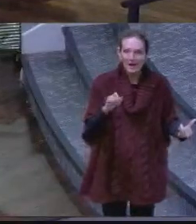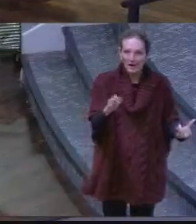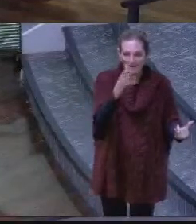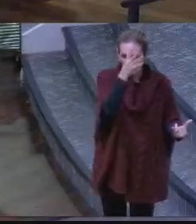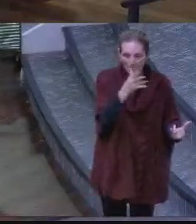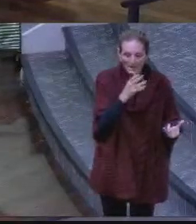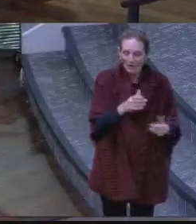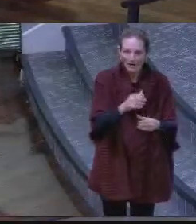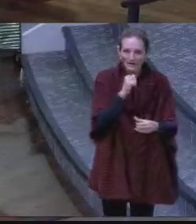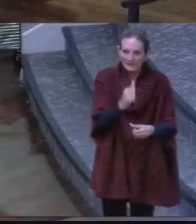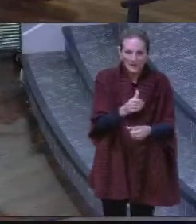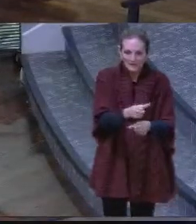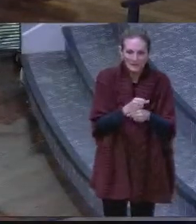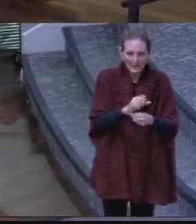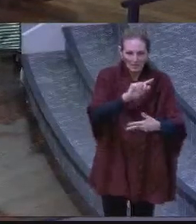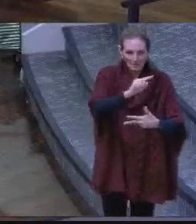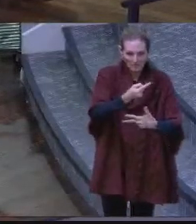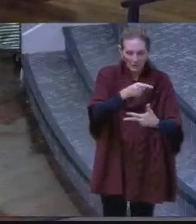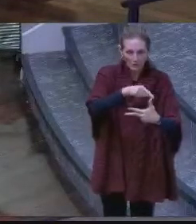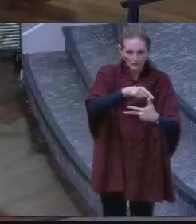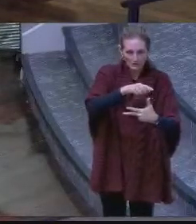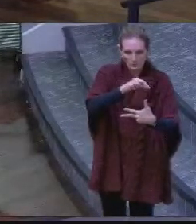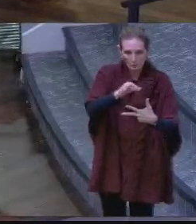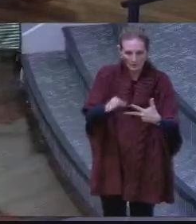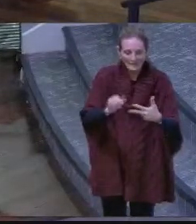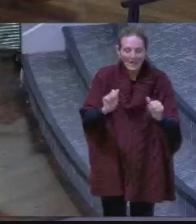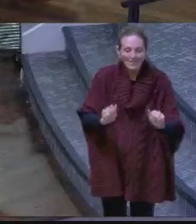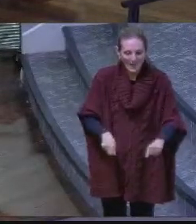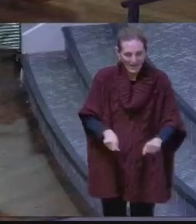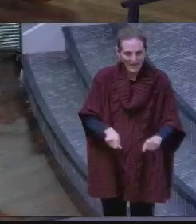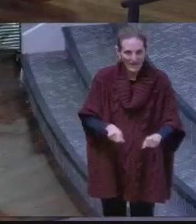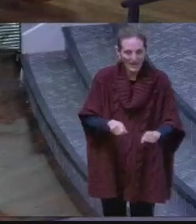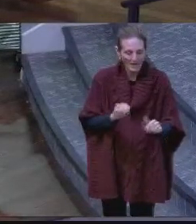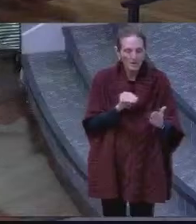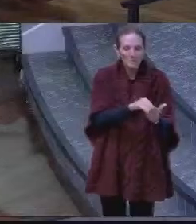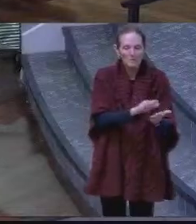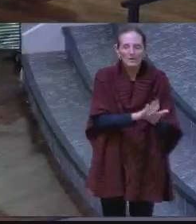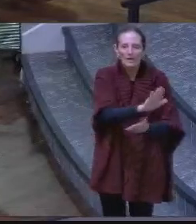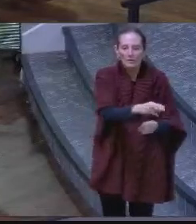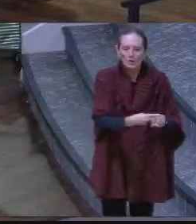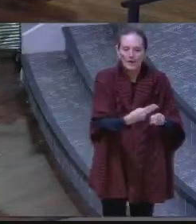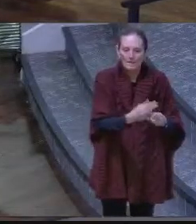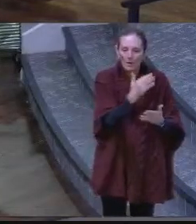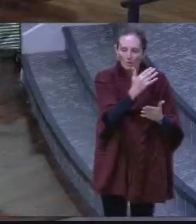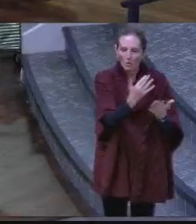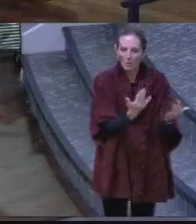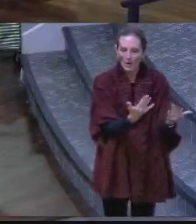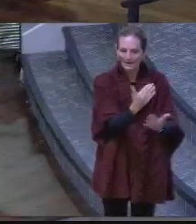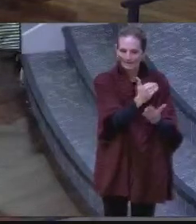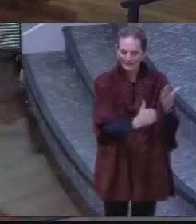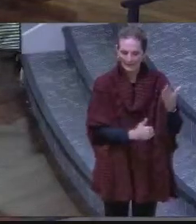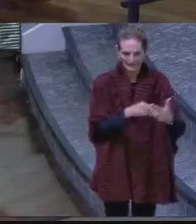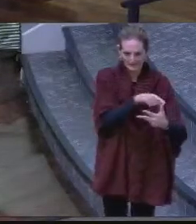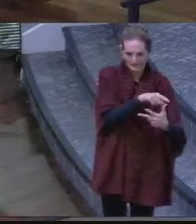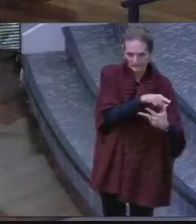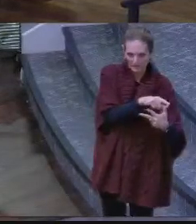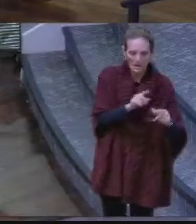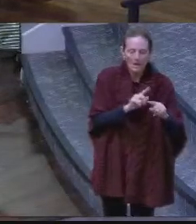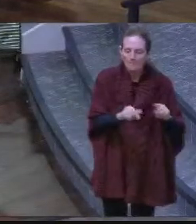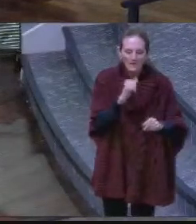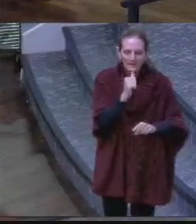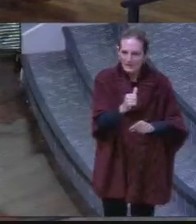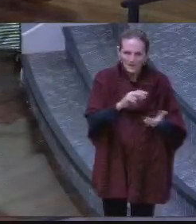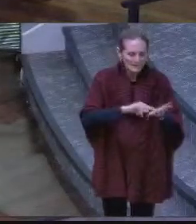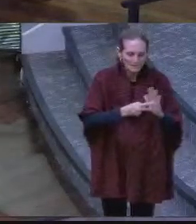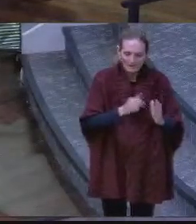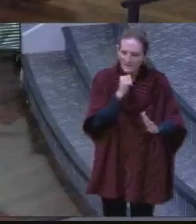first choice, then they can be put on a wait list should a space open up, but that doesn't mean that they don't get a space at all within our